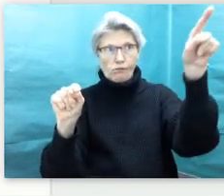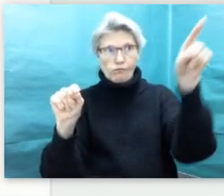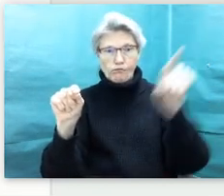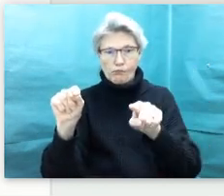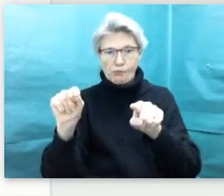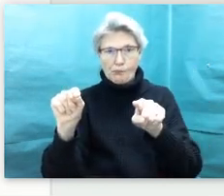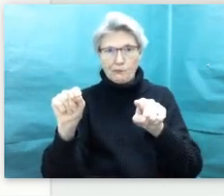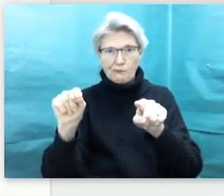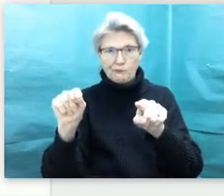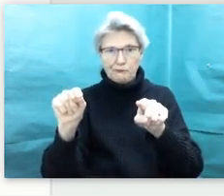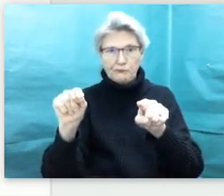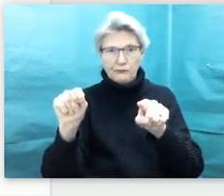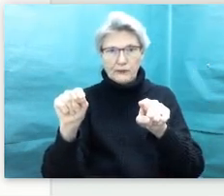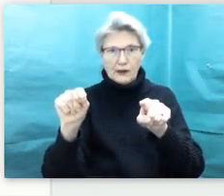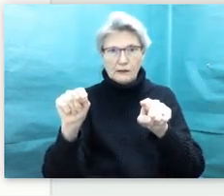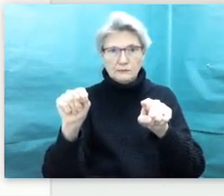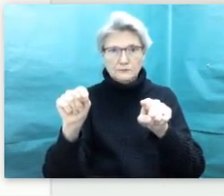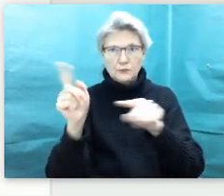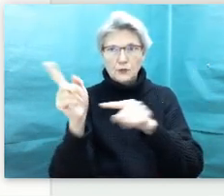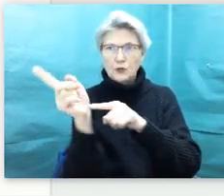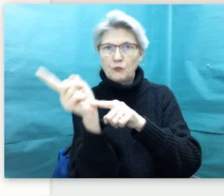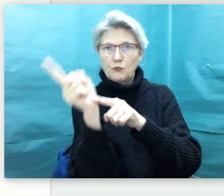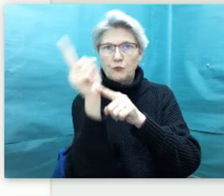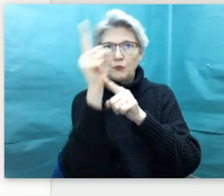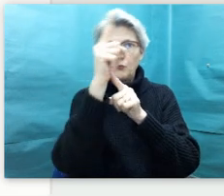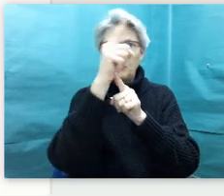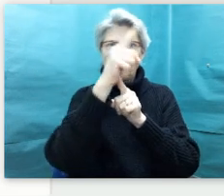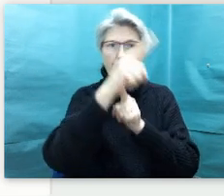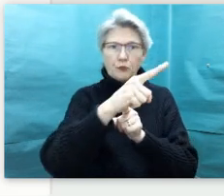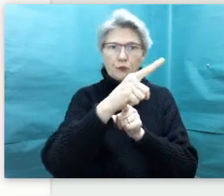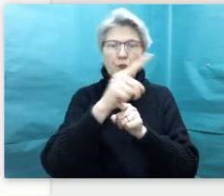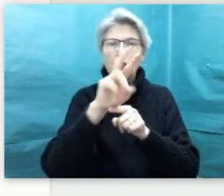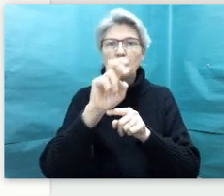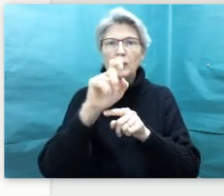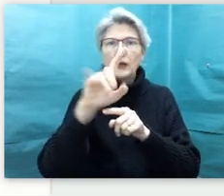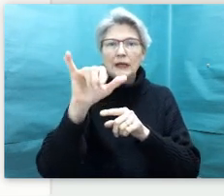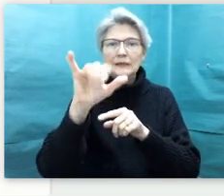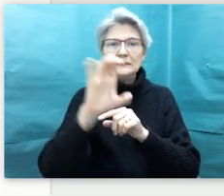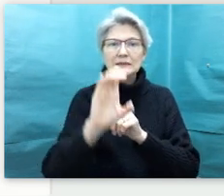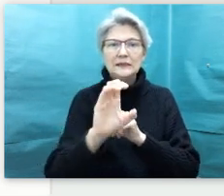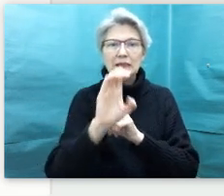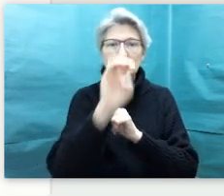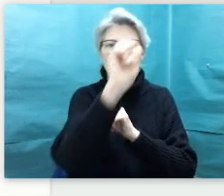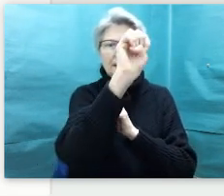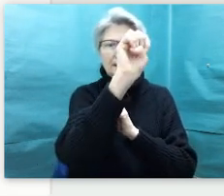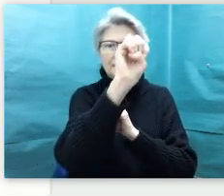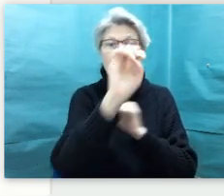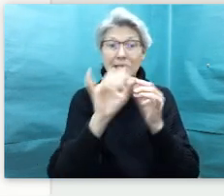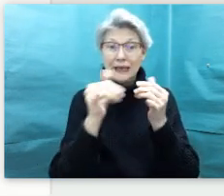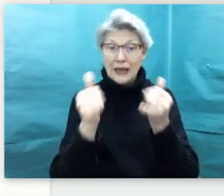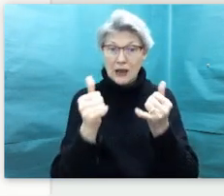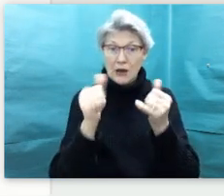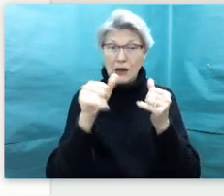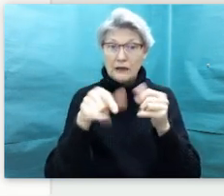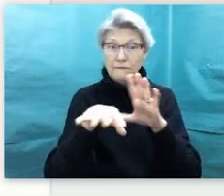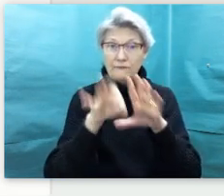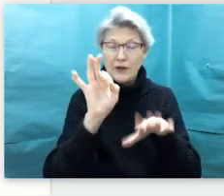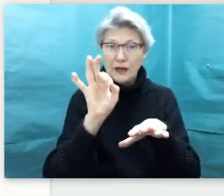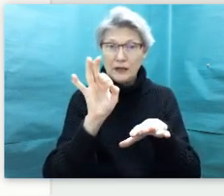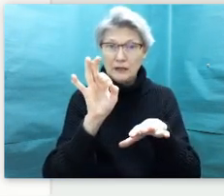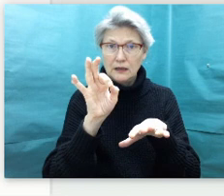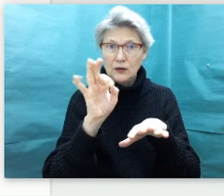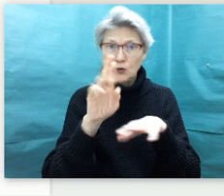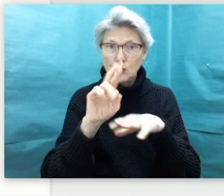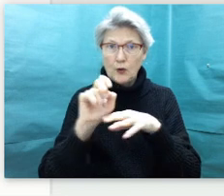Now I can find where ray CD intersects the same scale. So as I do that,